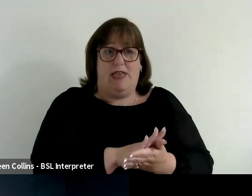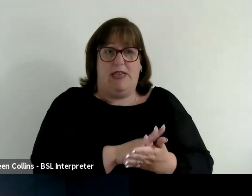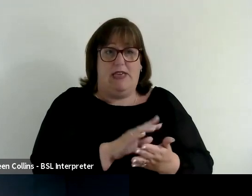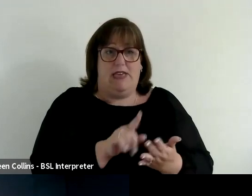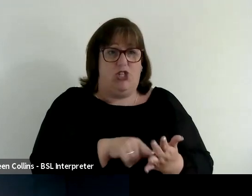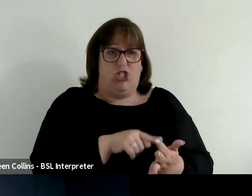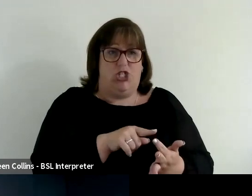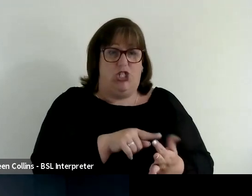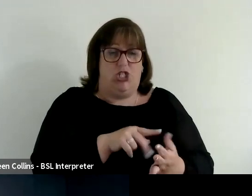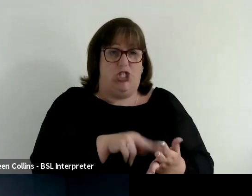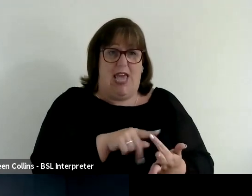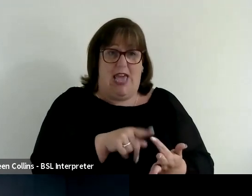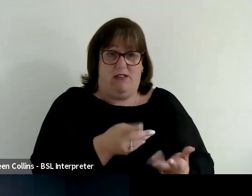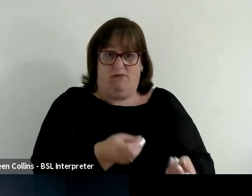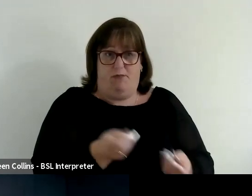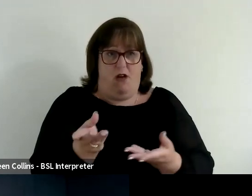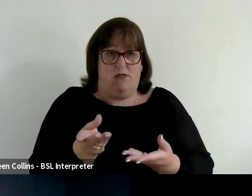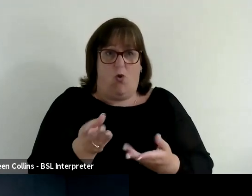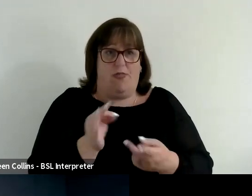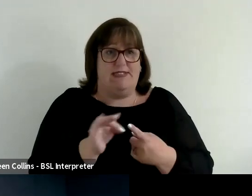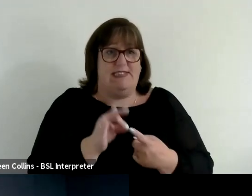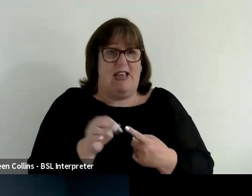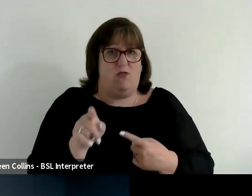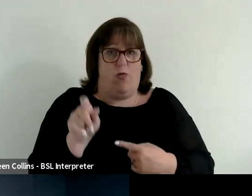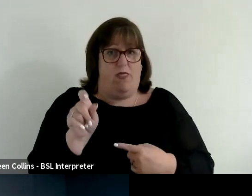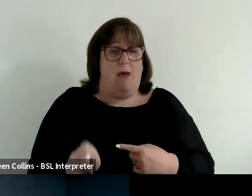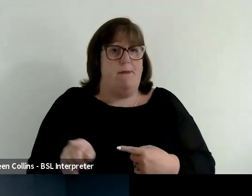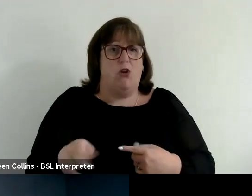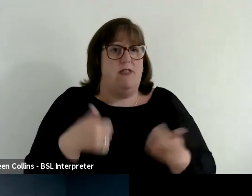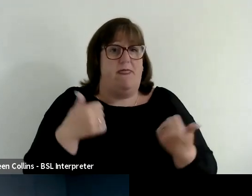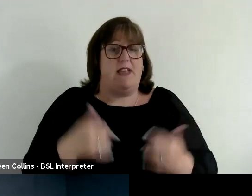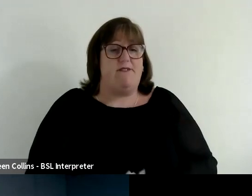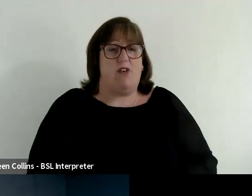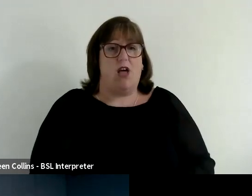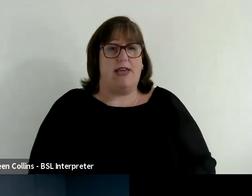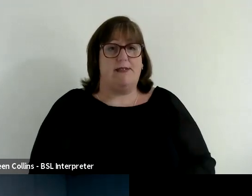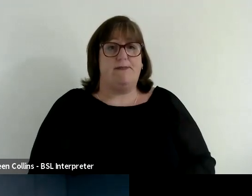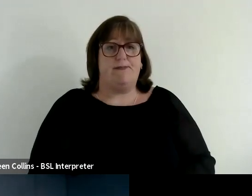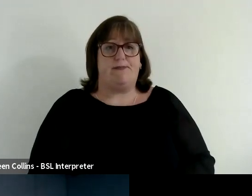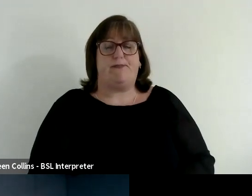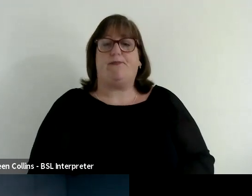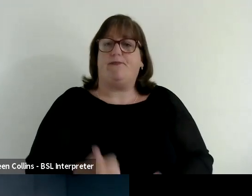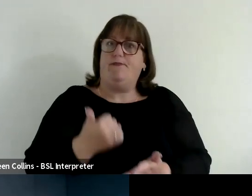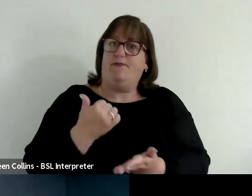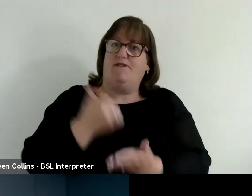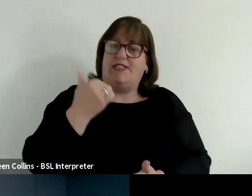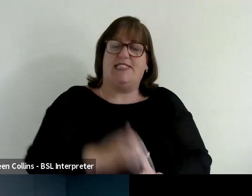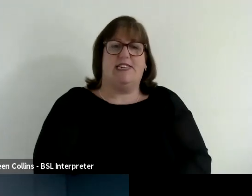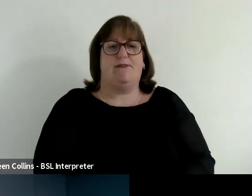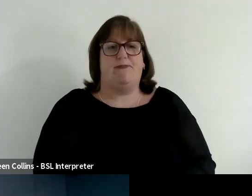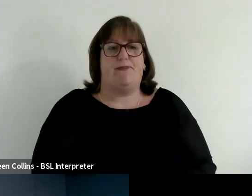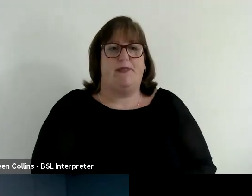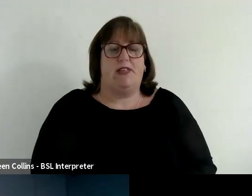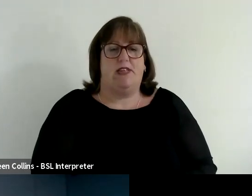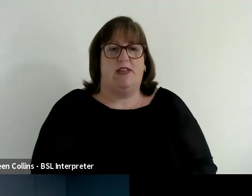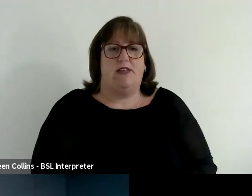sort of share my details with the people that have asked for them. That's fantastic. And then another question is,